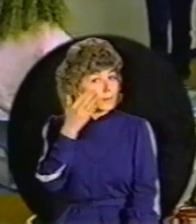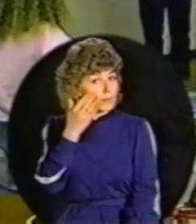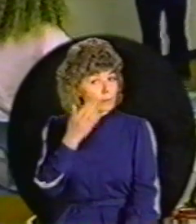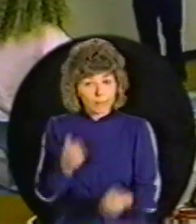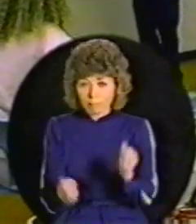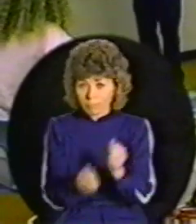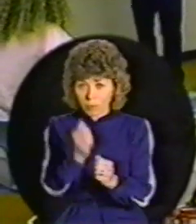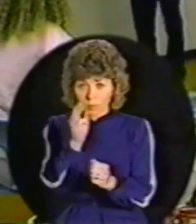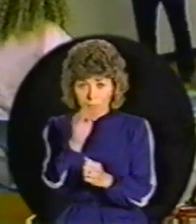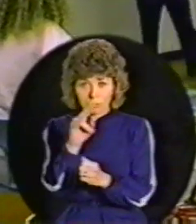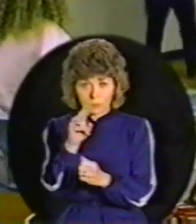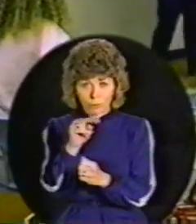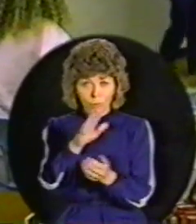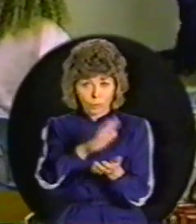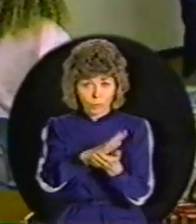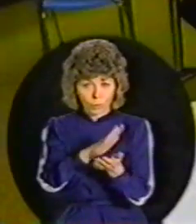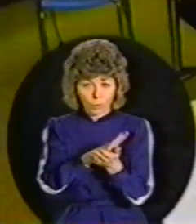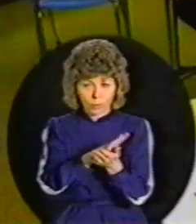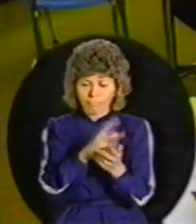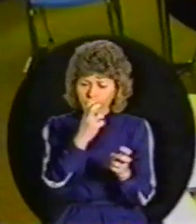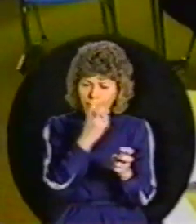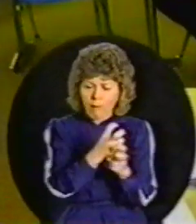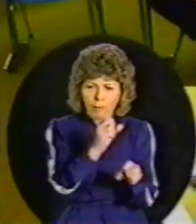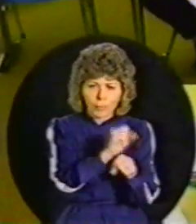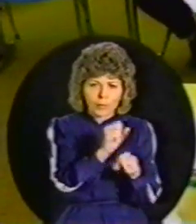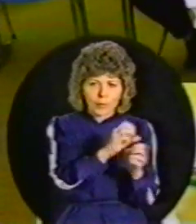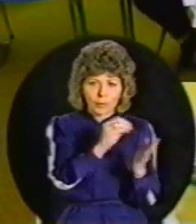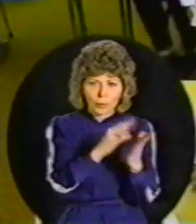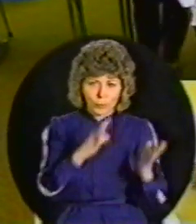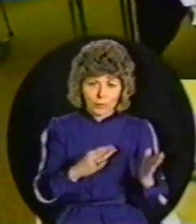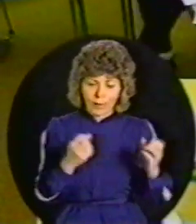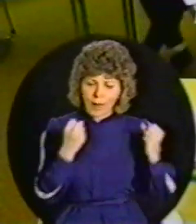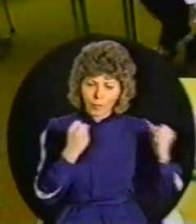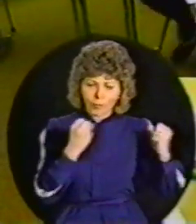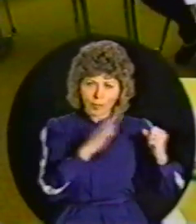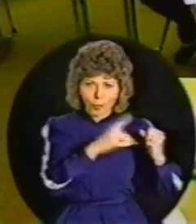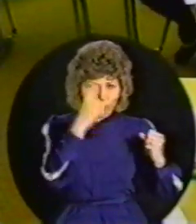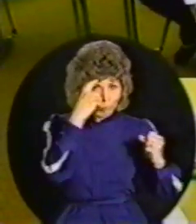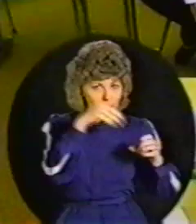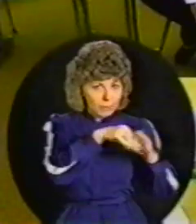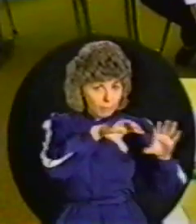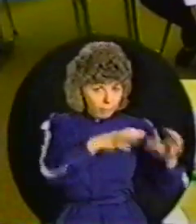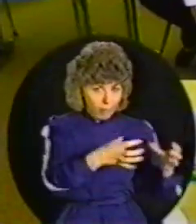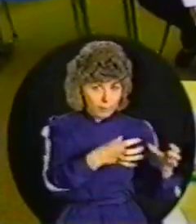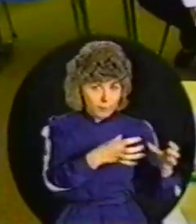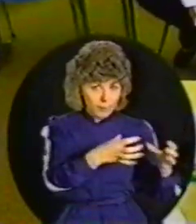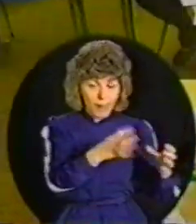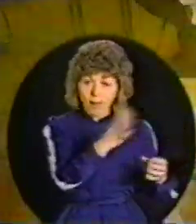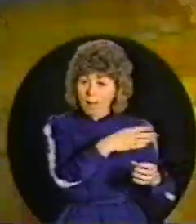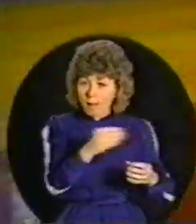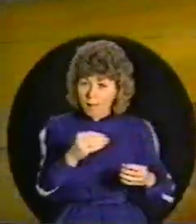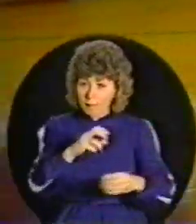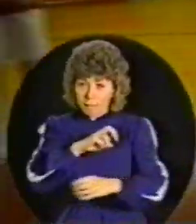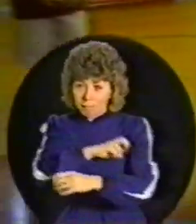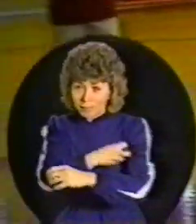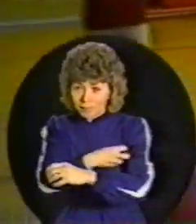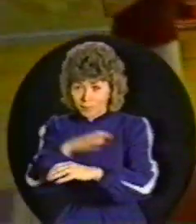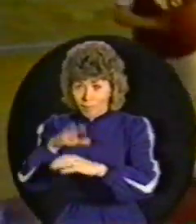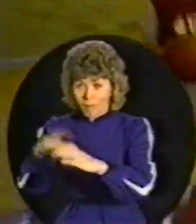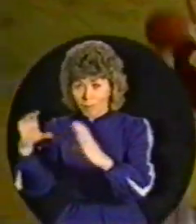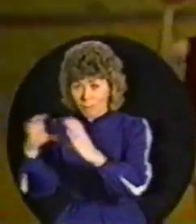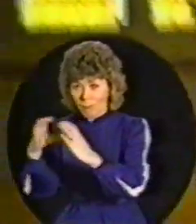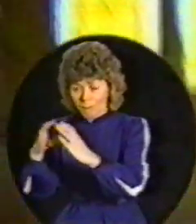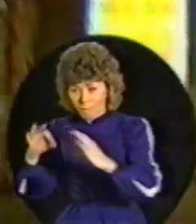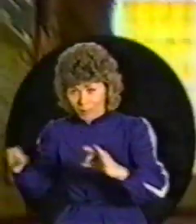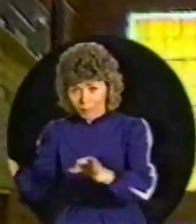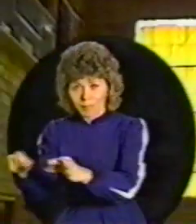It looks like most Minnesota schools. Hard-working students exercising their brains in class and their muscles